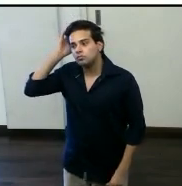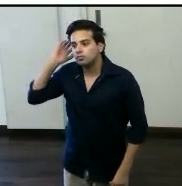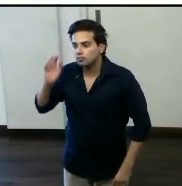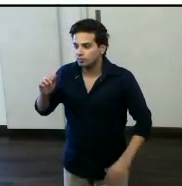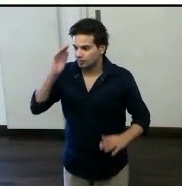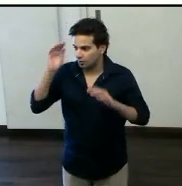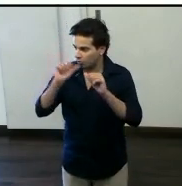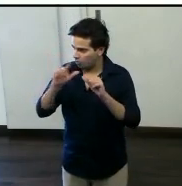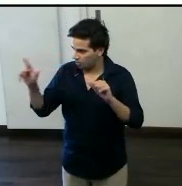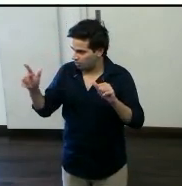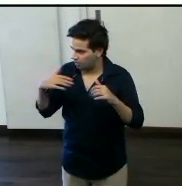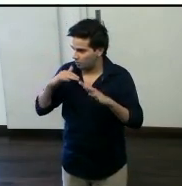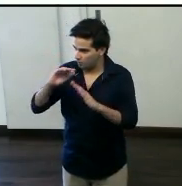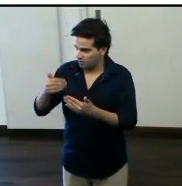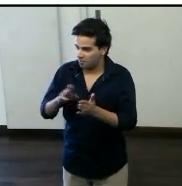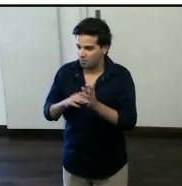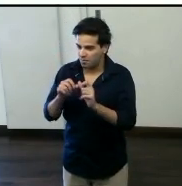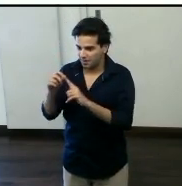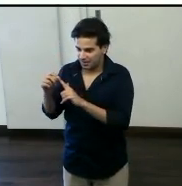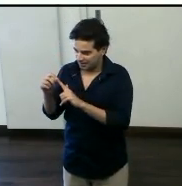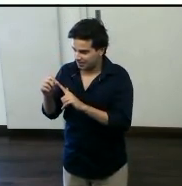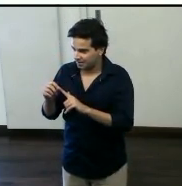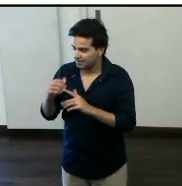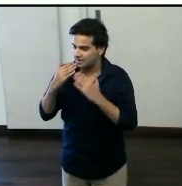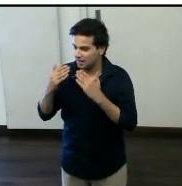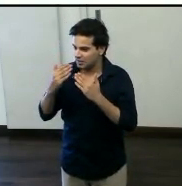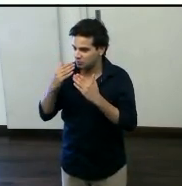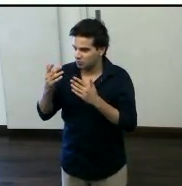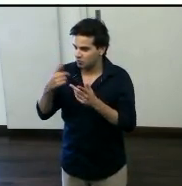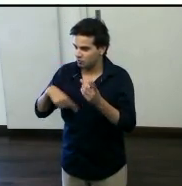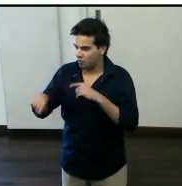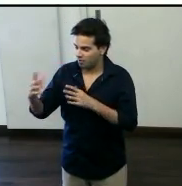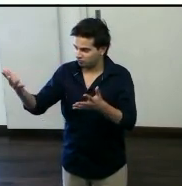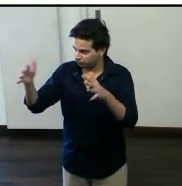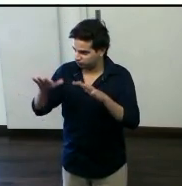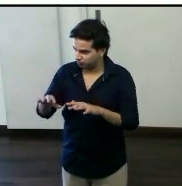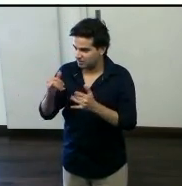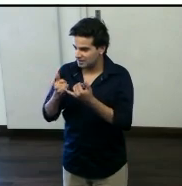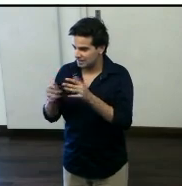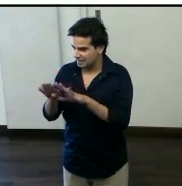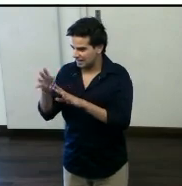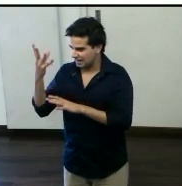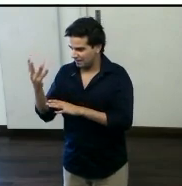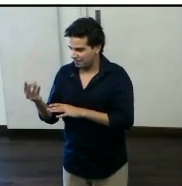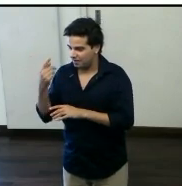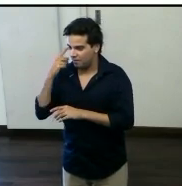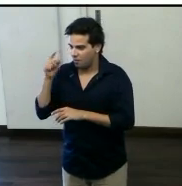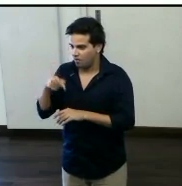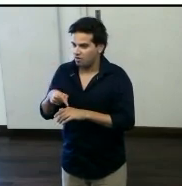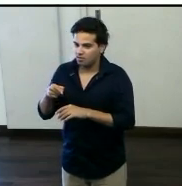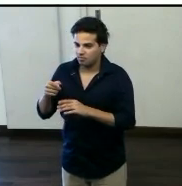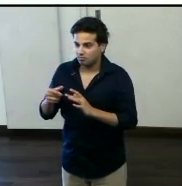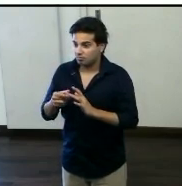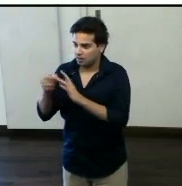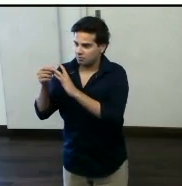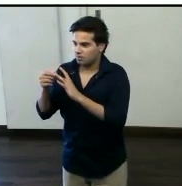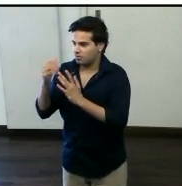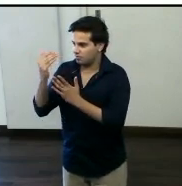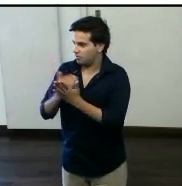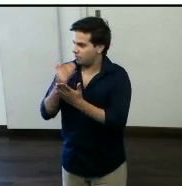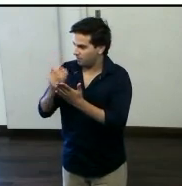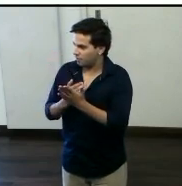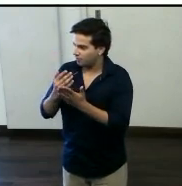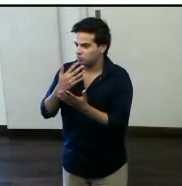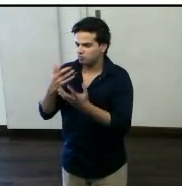Hi, everyone, and welcome to MAP. Thank you for joining us on this Sunday evening for this brilliant performance